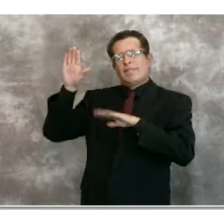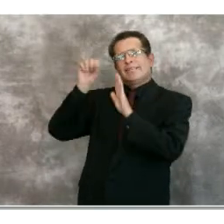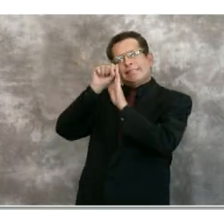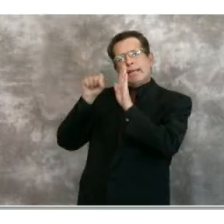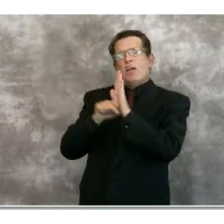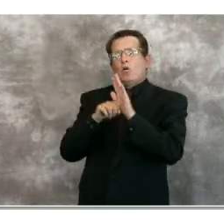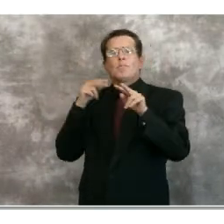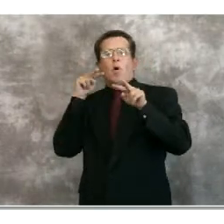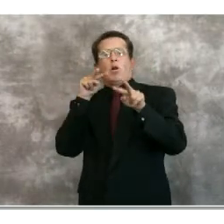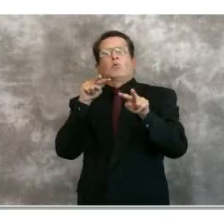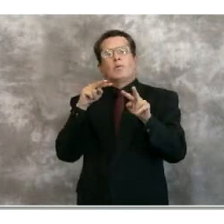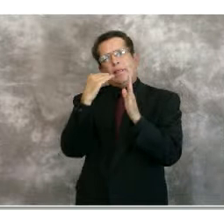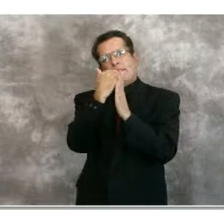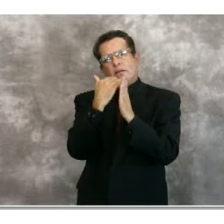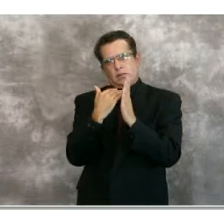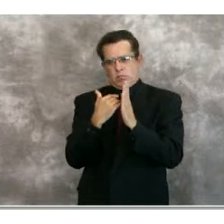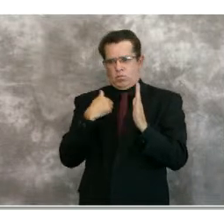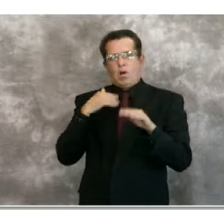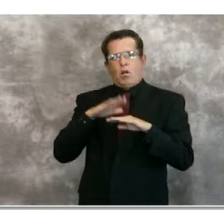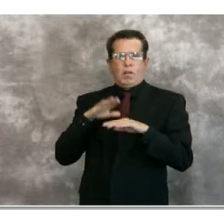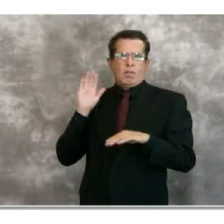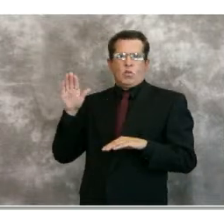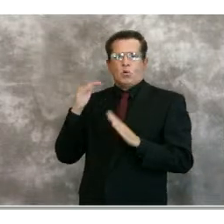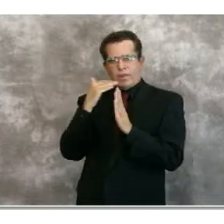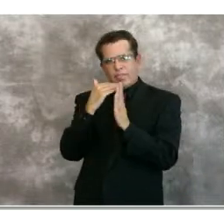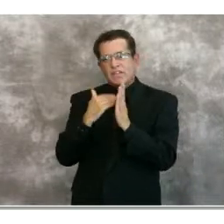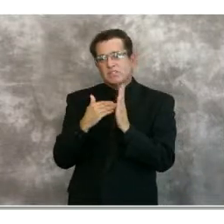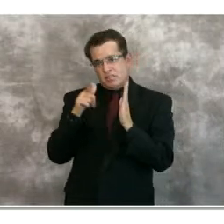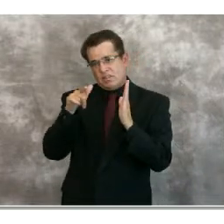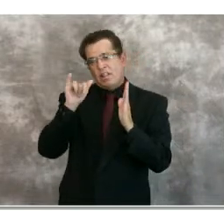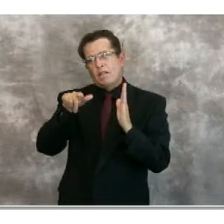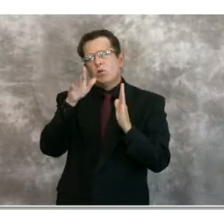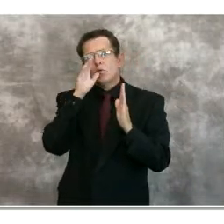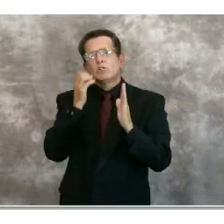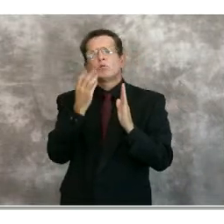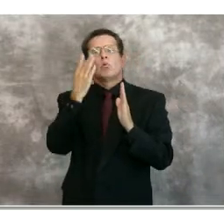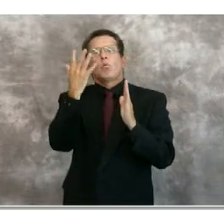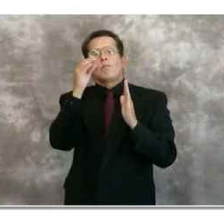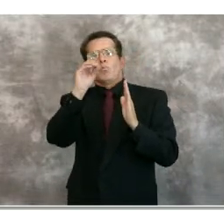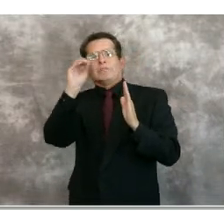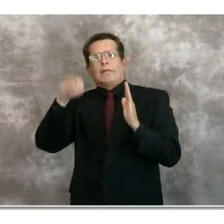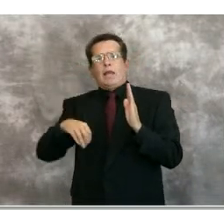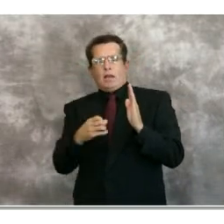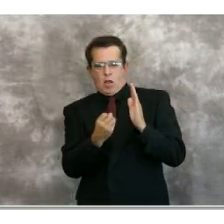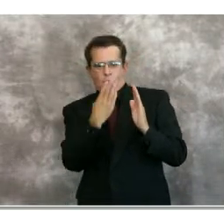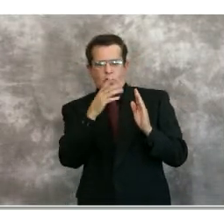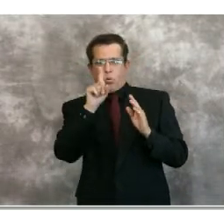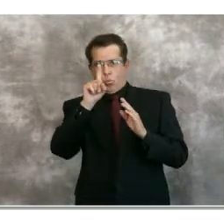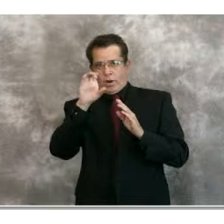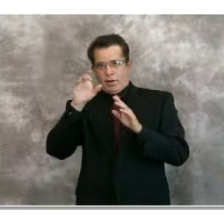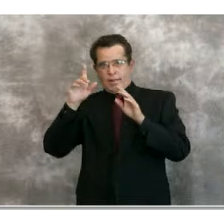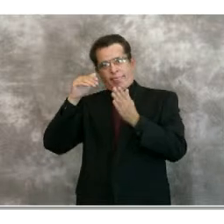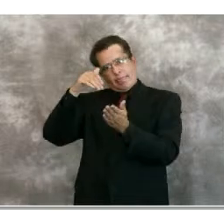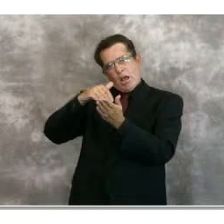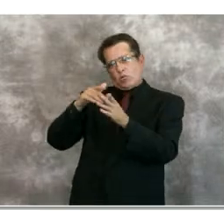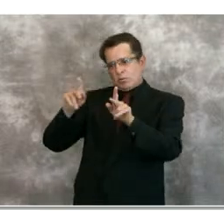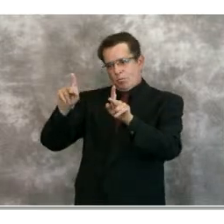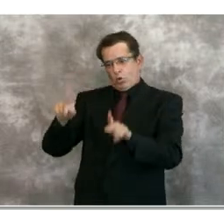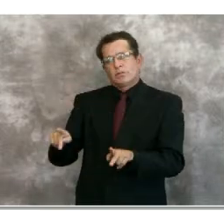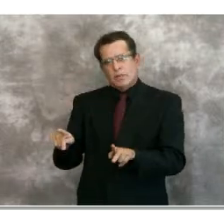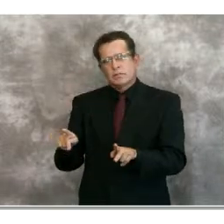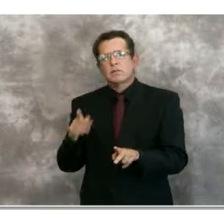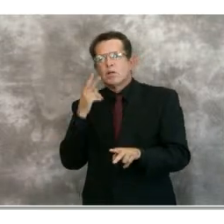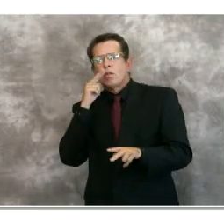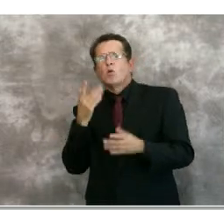county monitoring list. This trigger reflects the rate of cases per 100,000 population for a